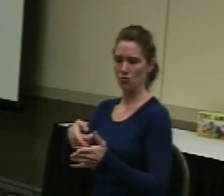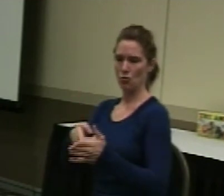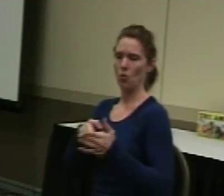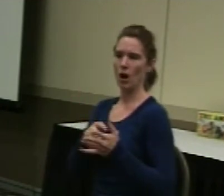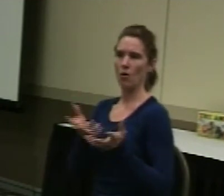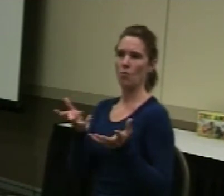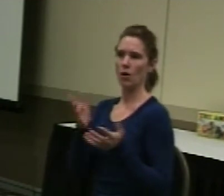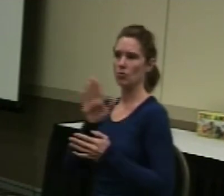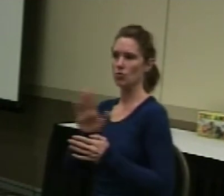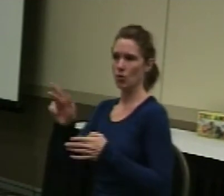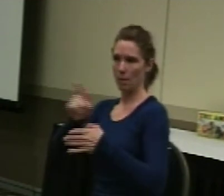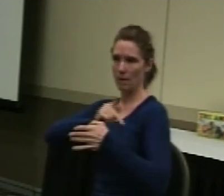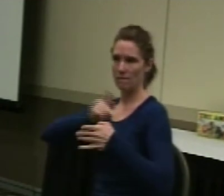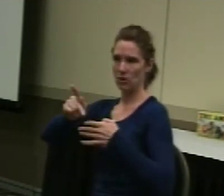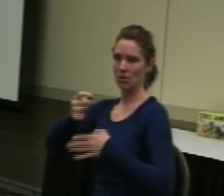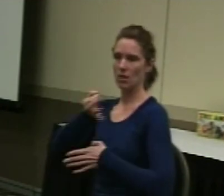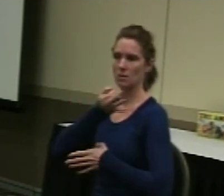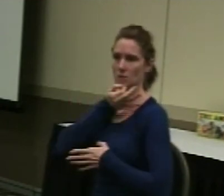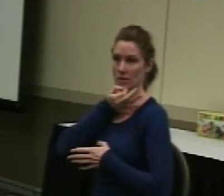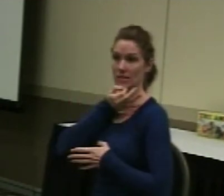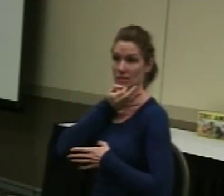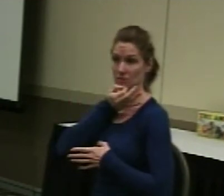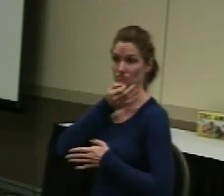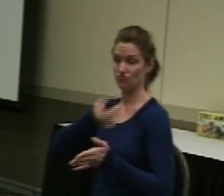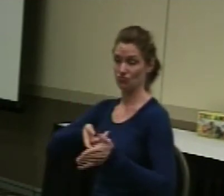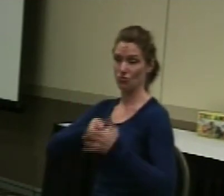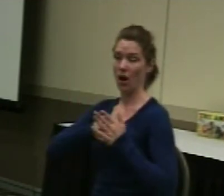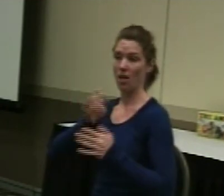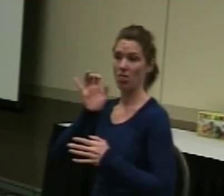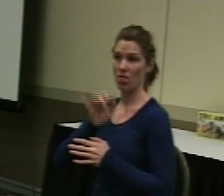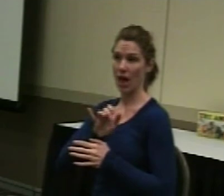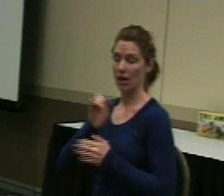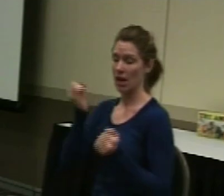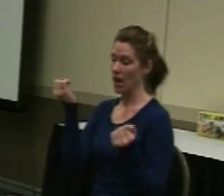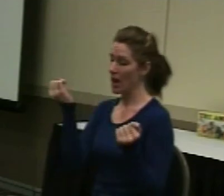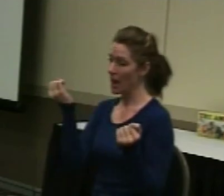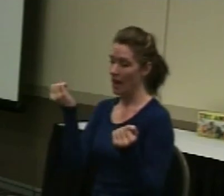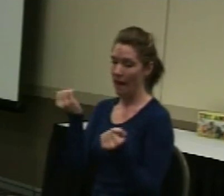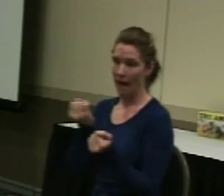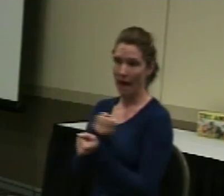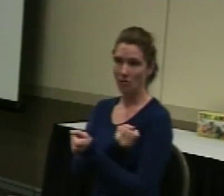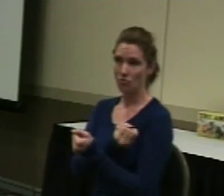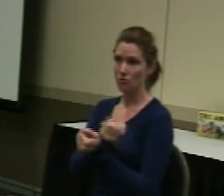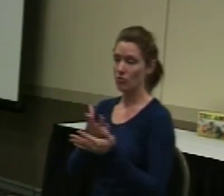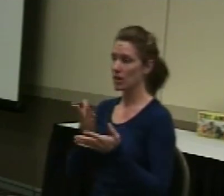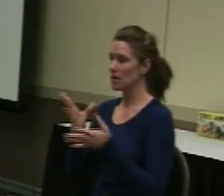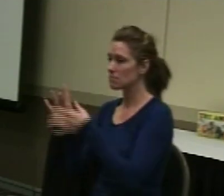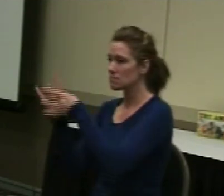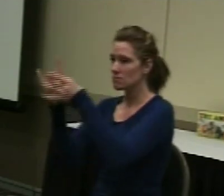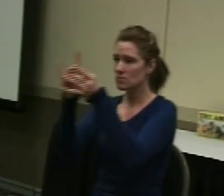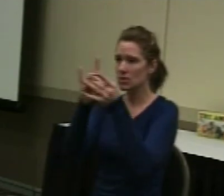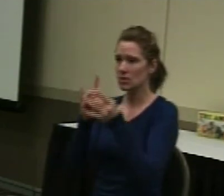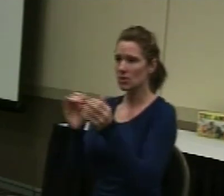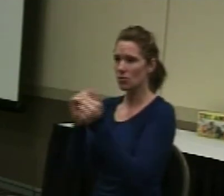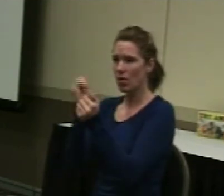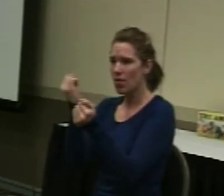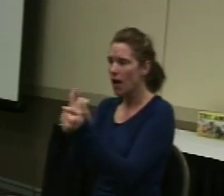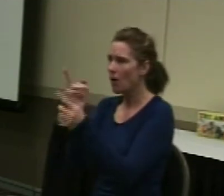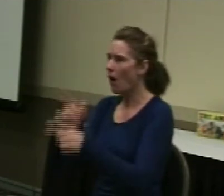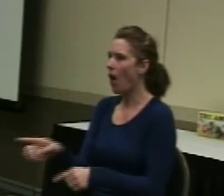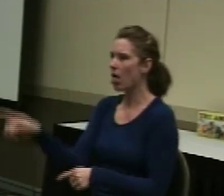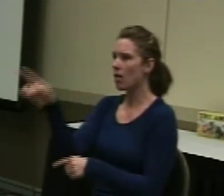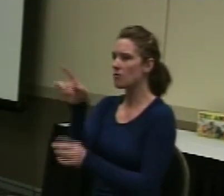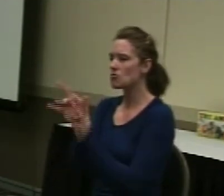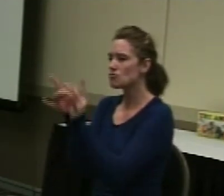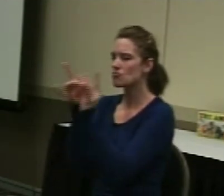require your professional expertise and every imaginable collaboration and every